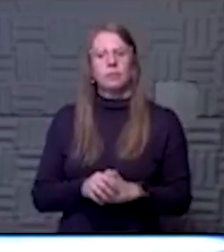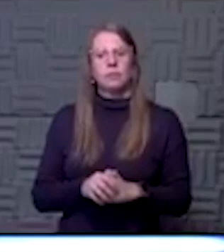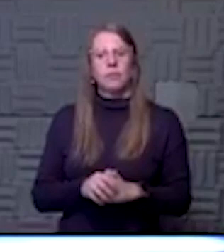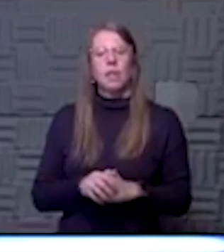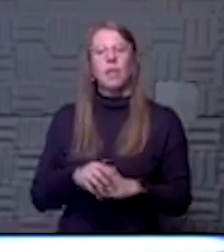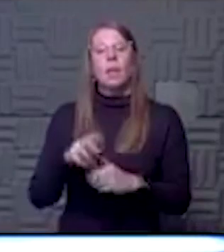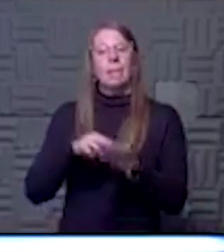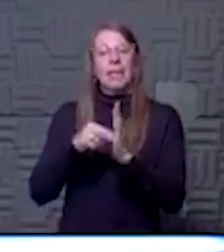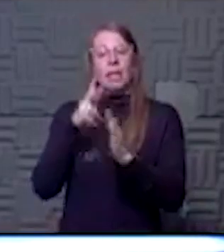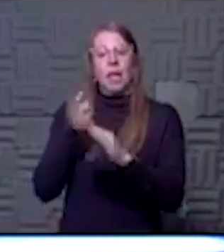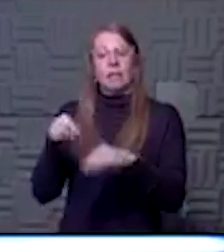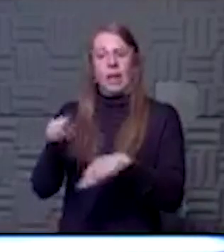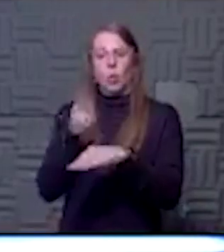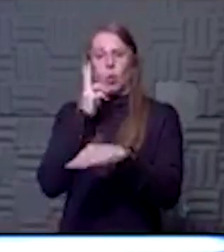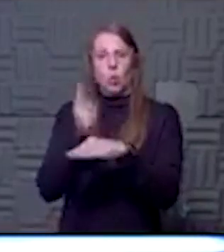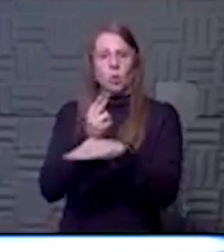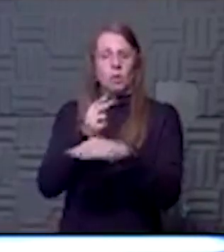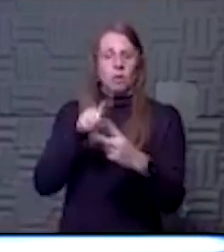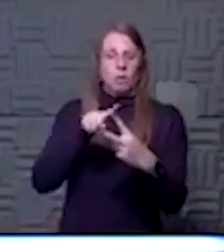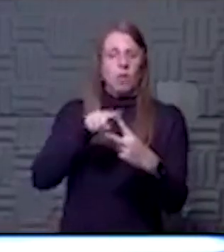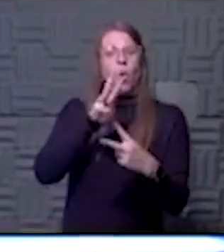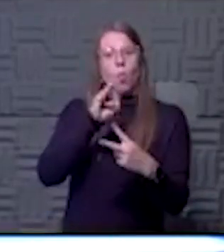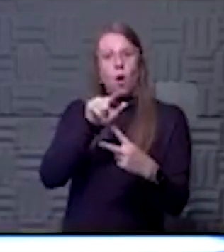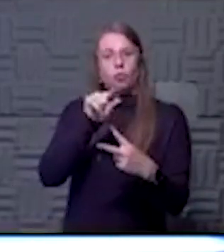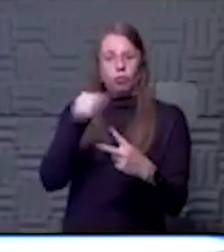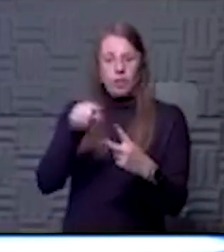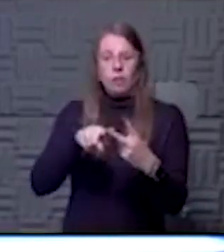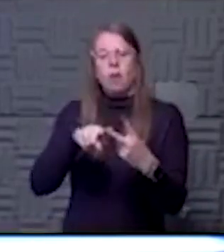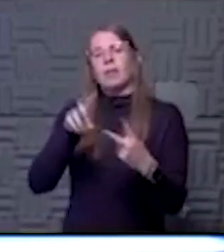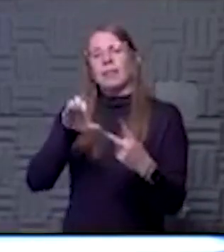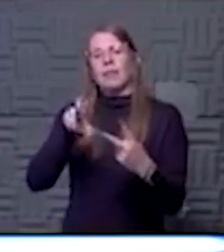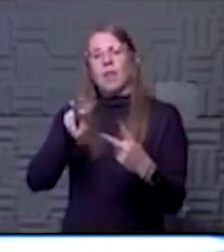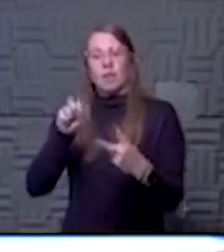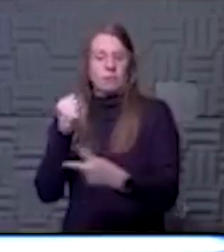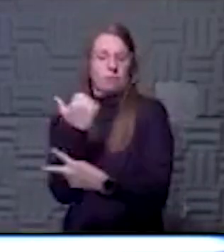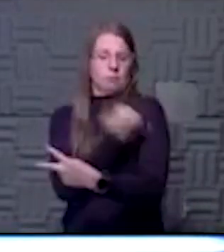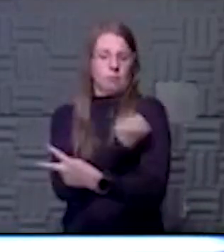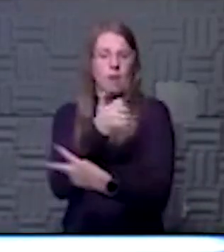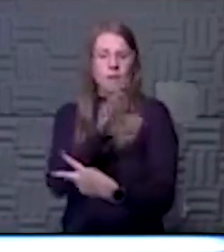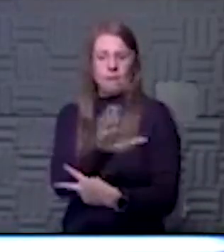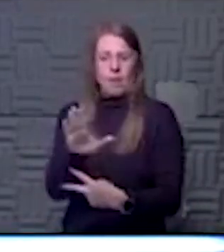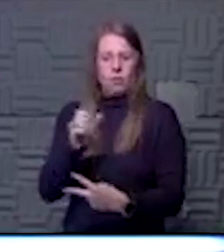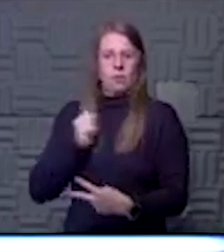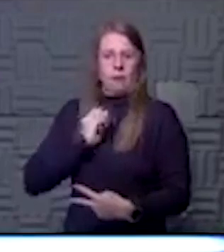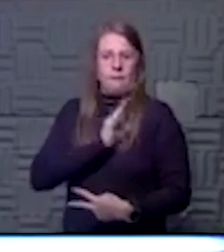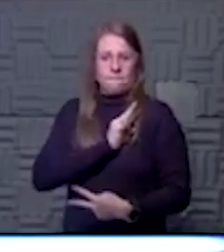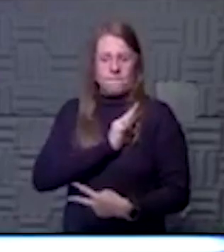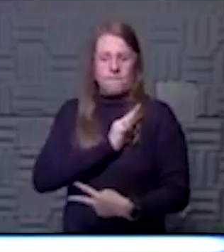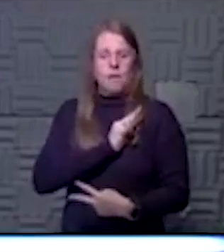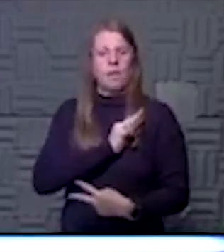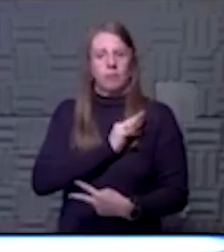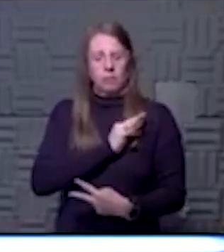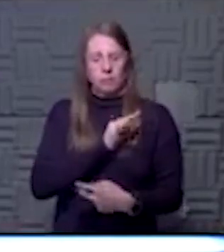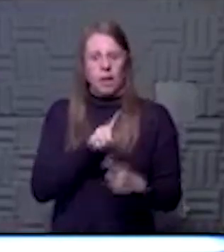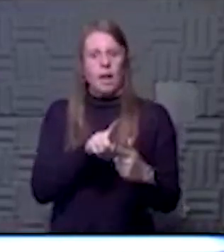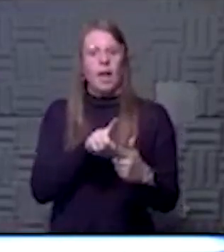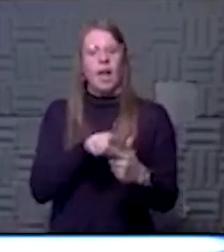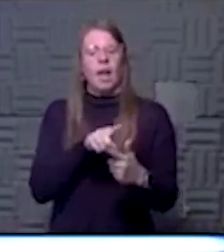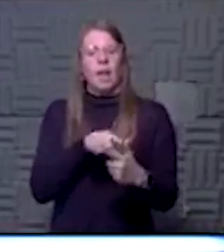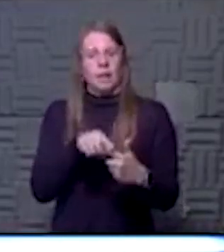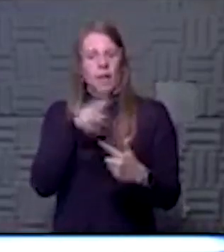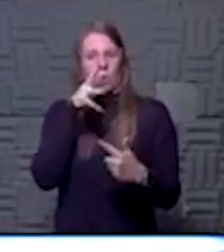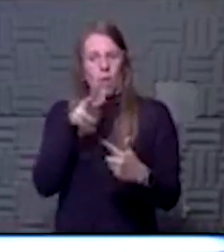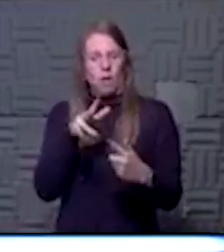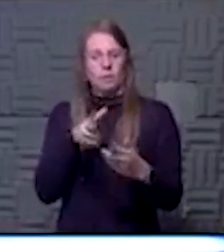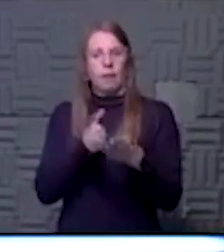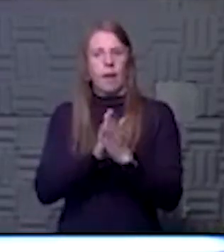vaccinate their populations and their staff. And they'll be scheduling then with Walgreens and CVS to do 2